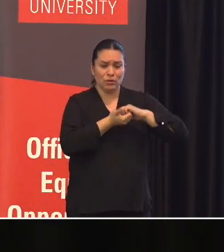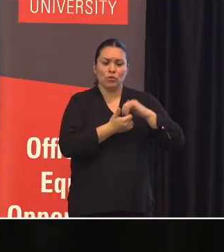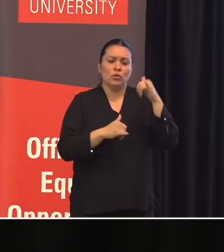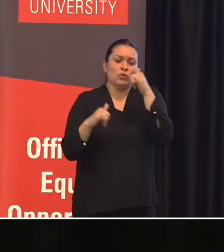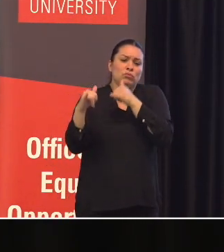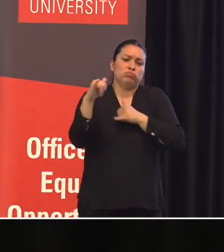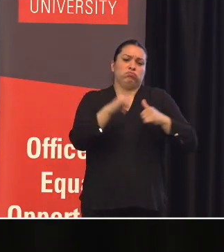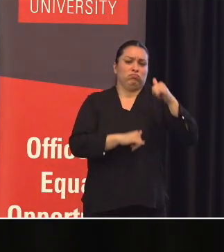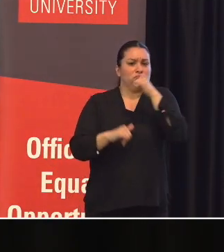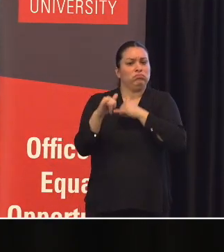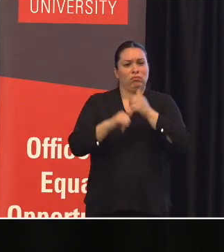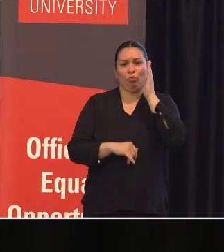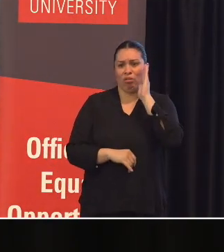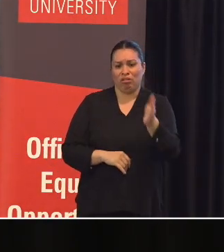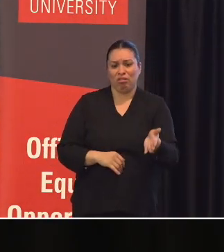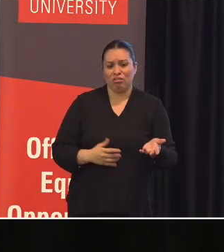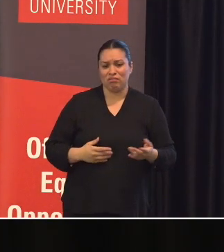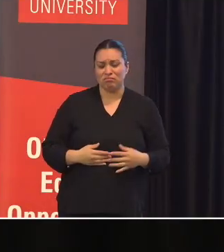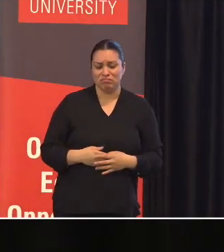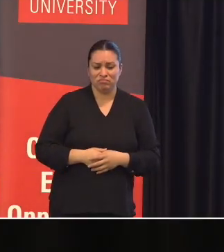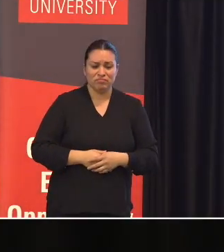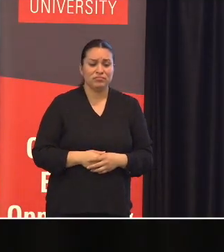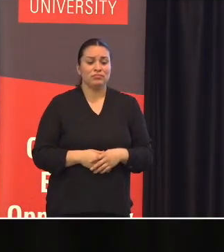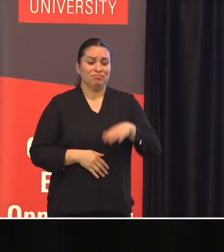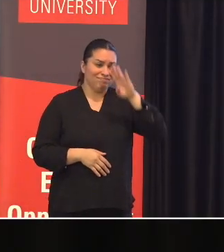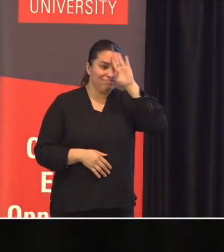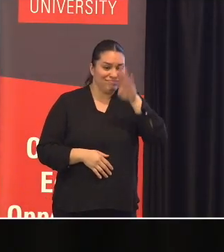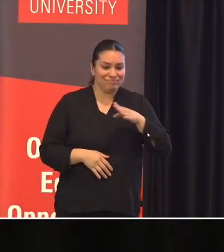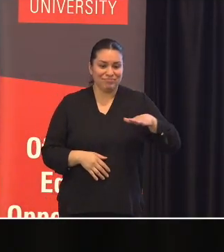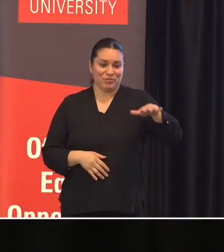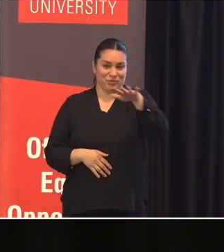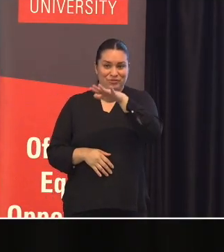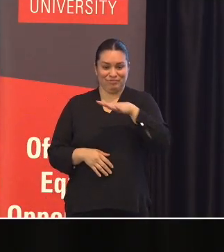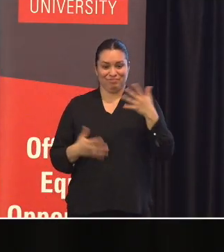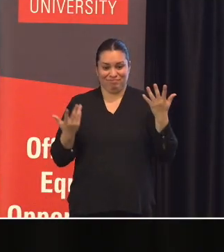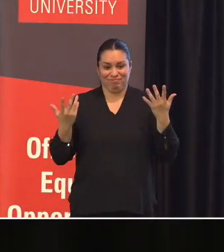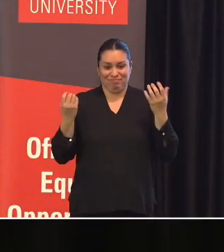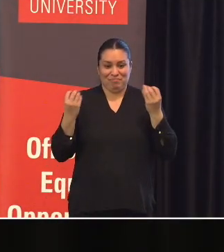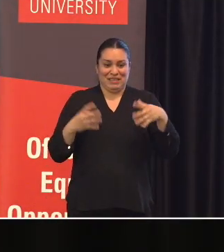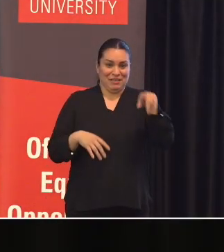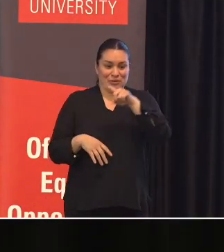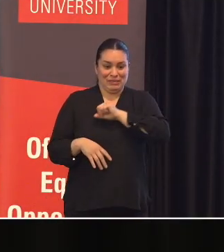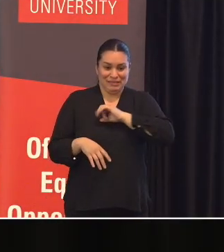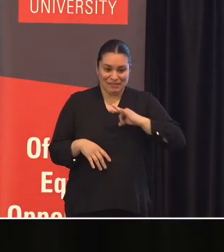that here. I know many of your staff who have been working on